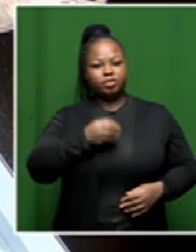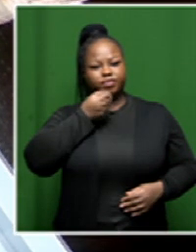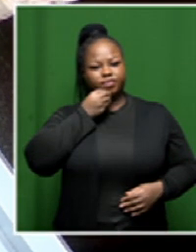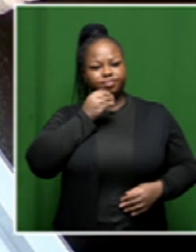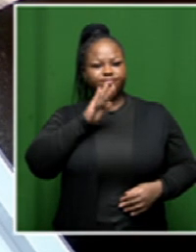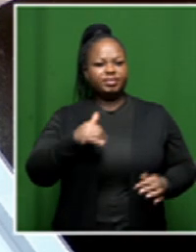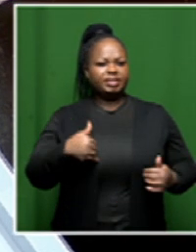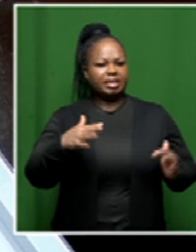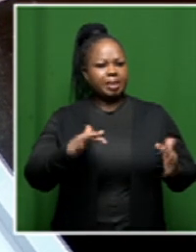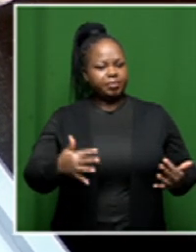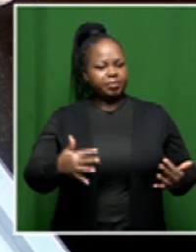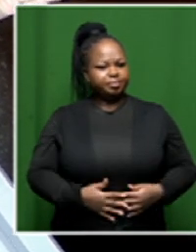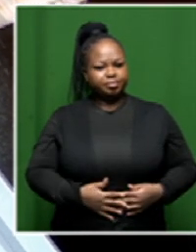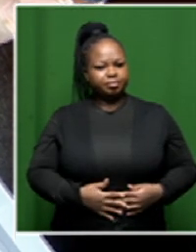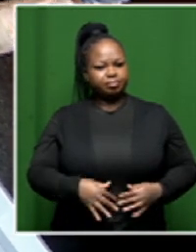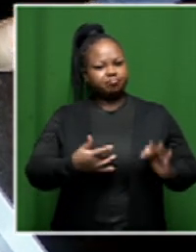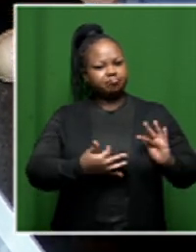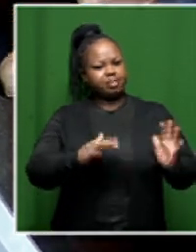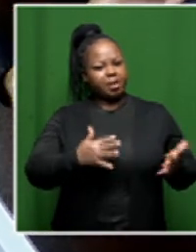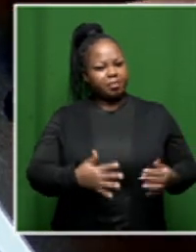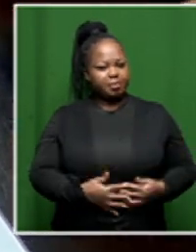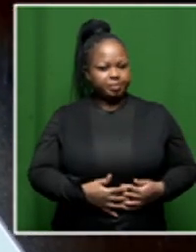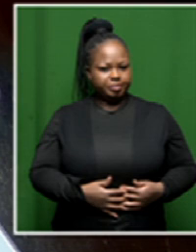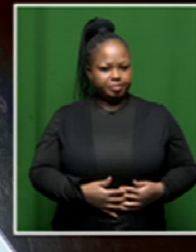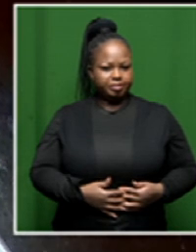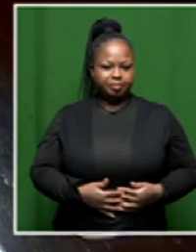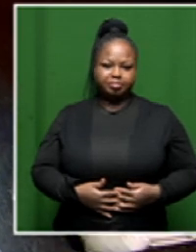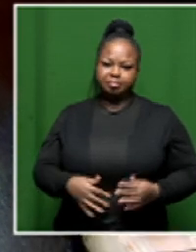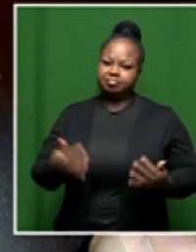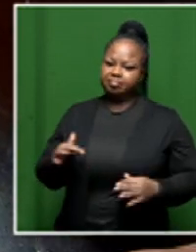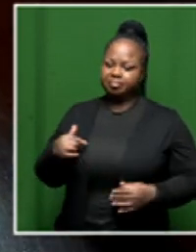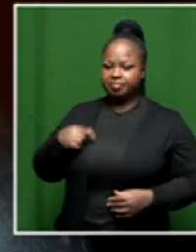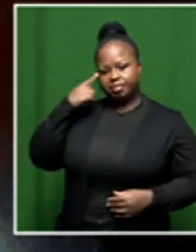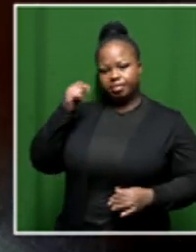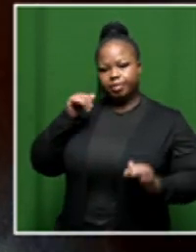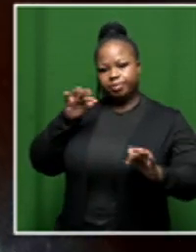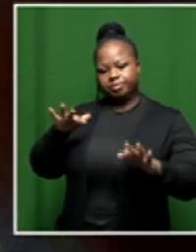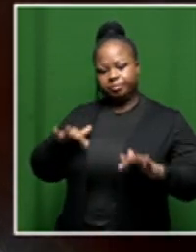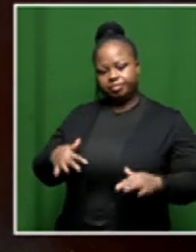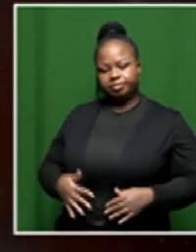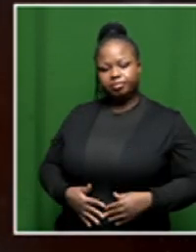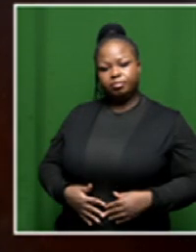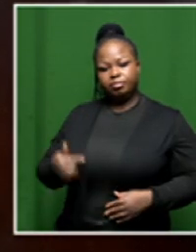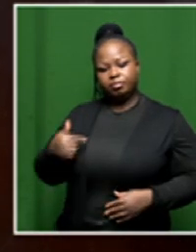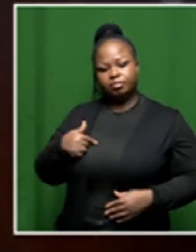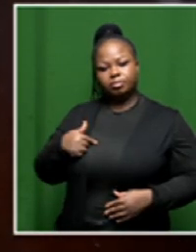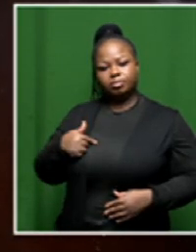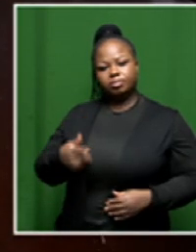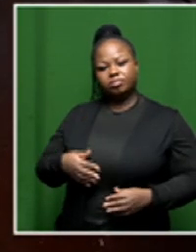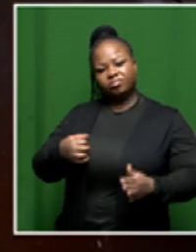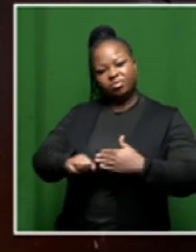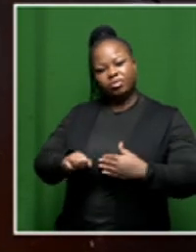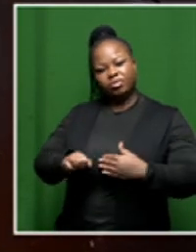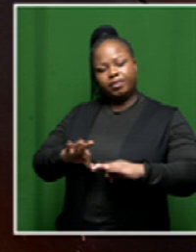food market started and what really inspired it. Sure. I think I was blessed to be born into a family that loves food.